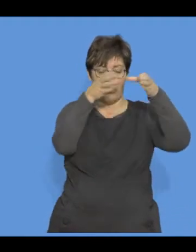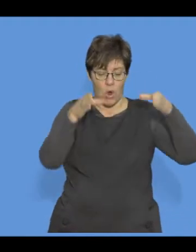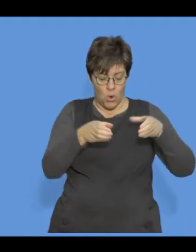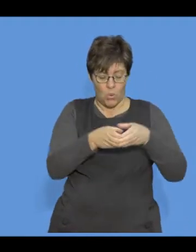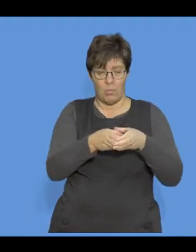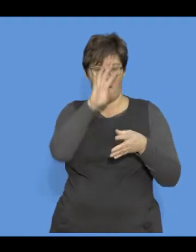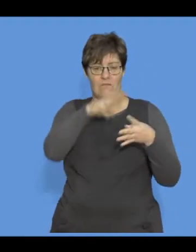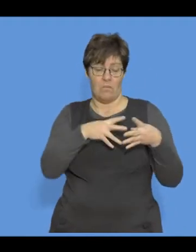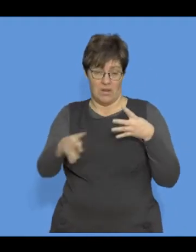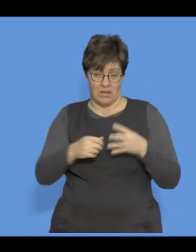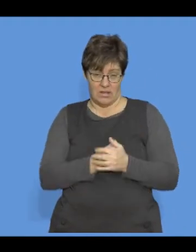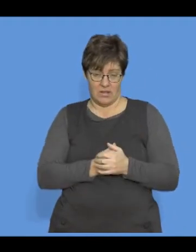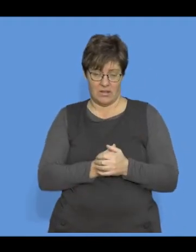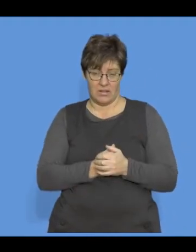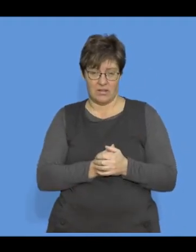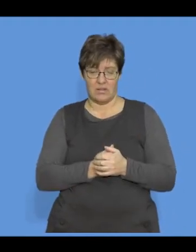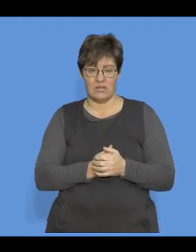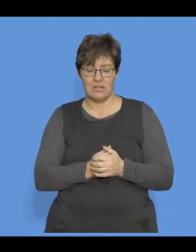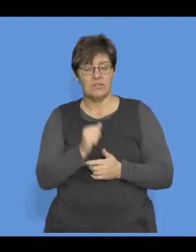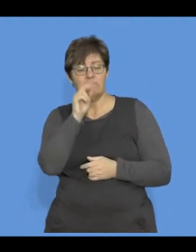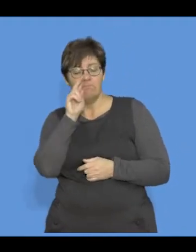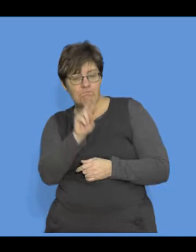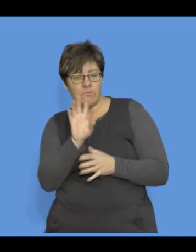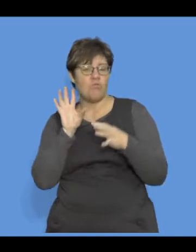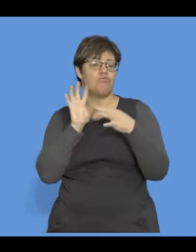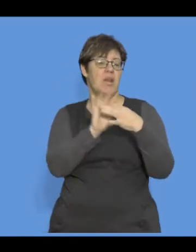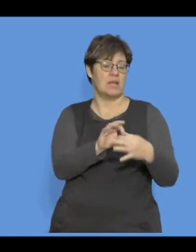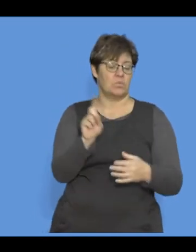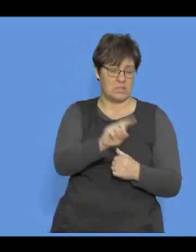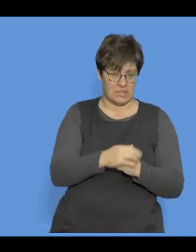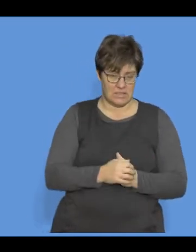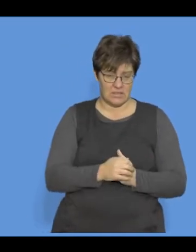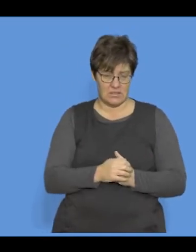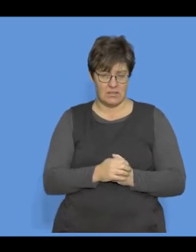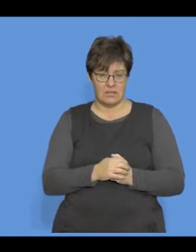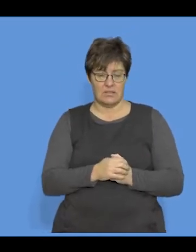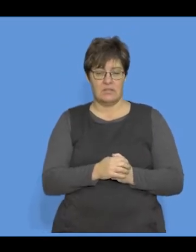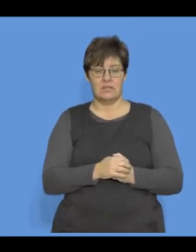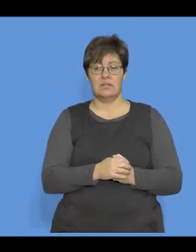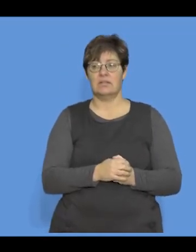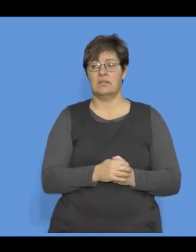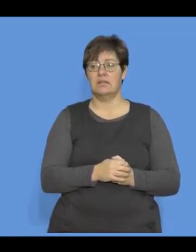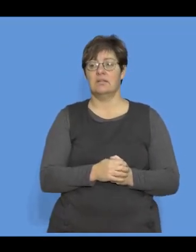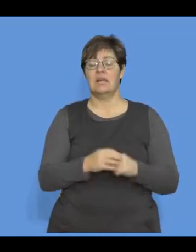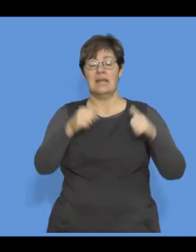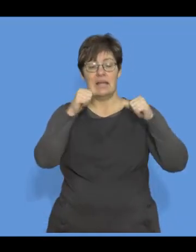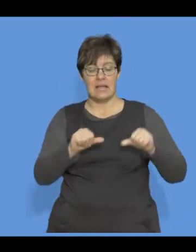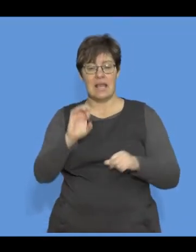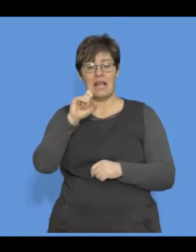formula and you can see what they're related to. In the next part of the table, this is